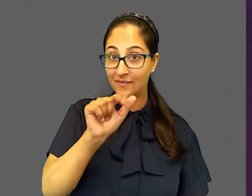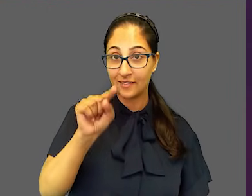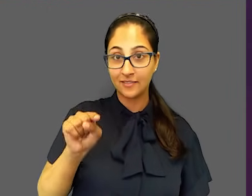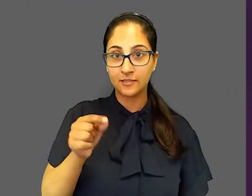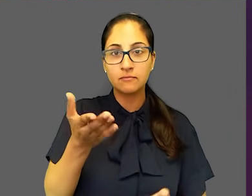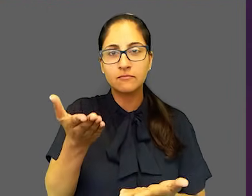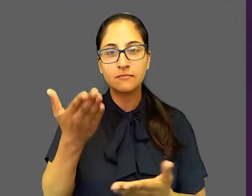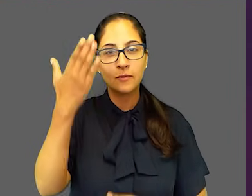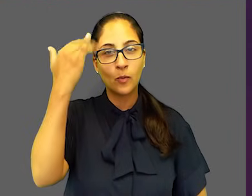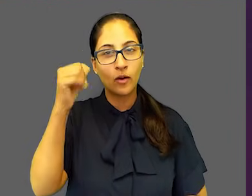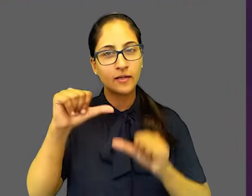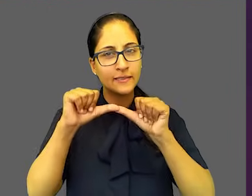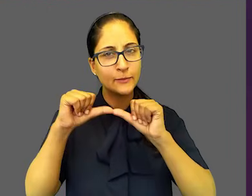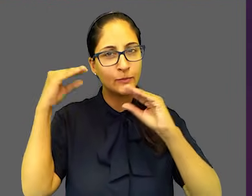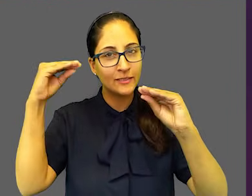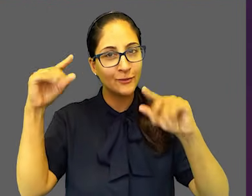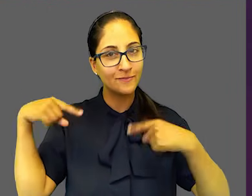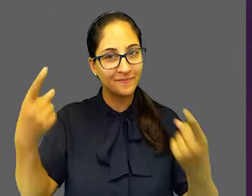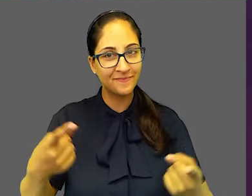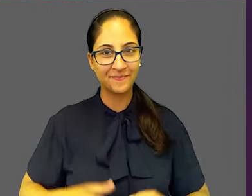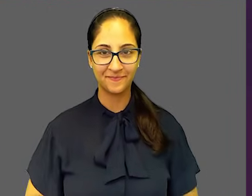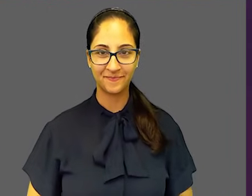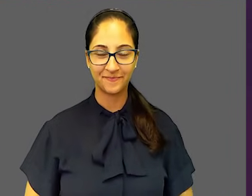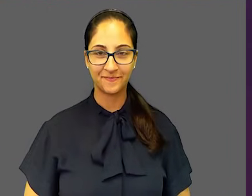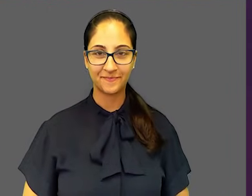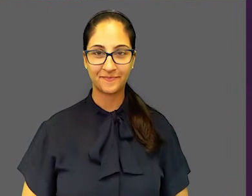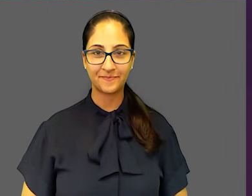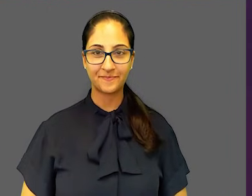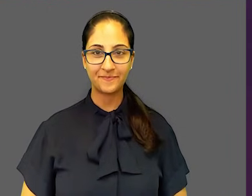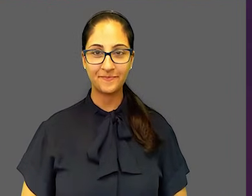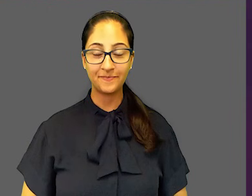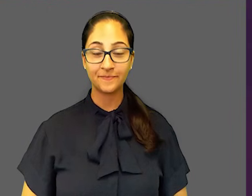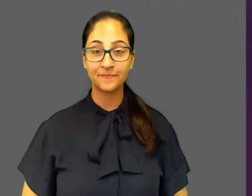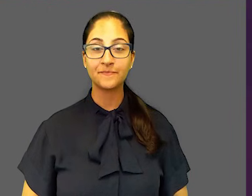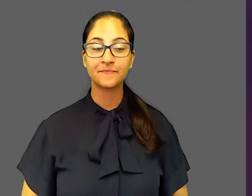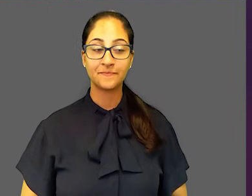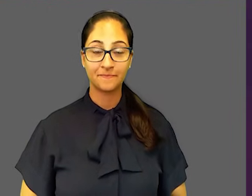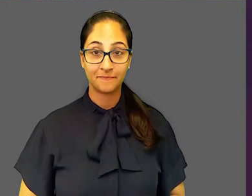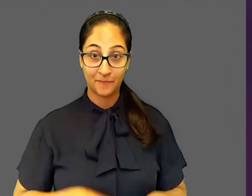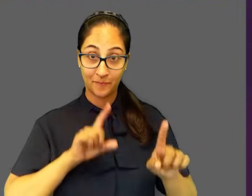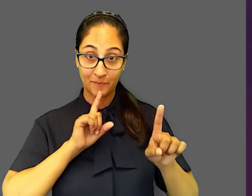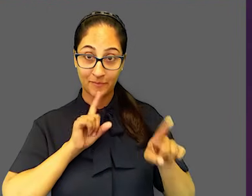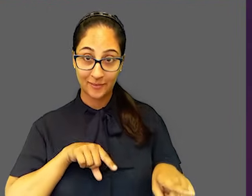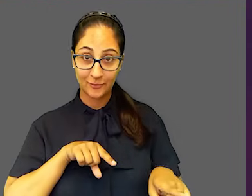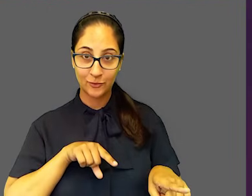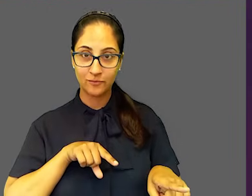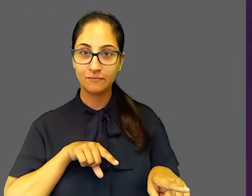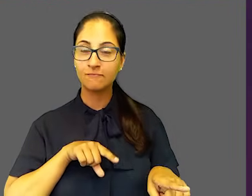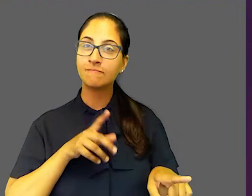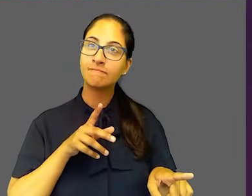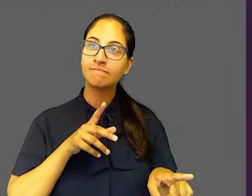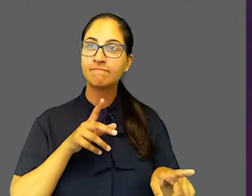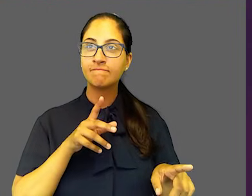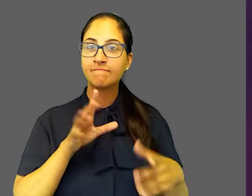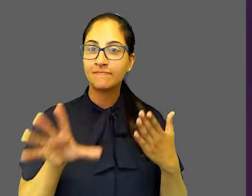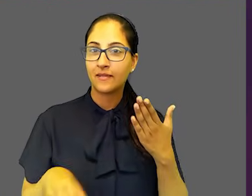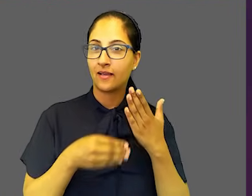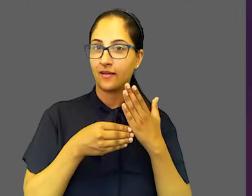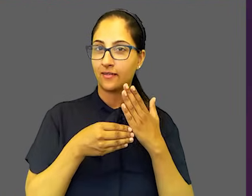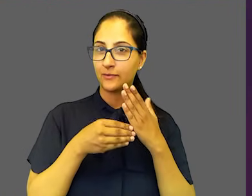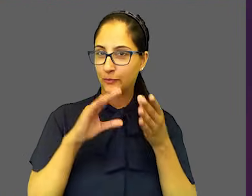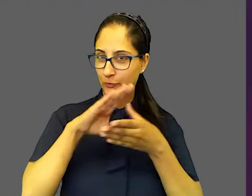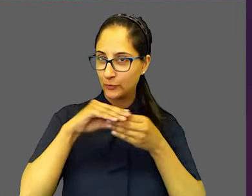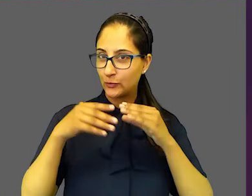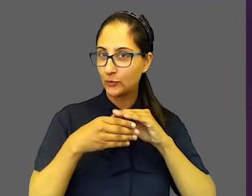Fayaz, can you tell us why you're still teaching? Yeah, so I want to answer this question by relating it to a piece